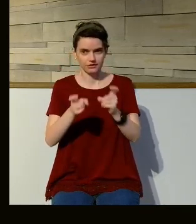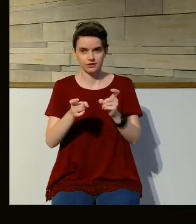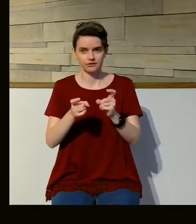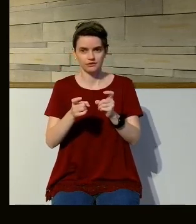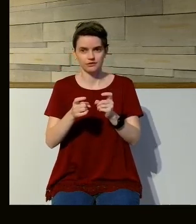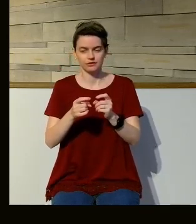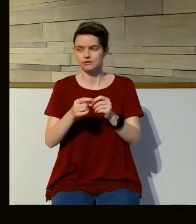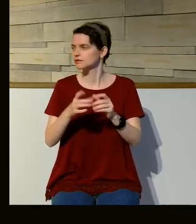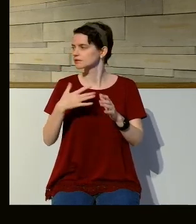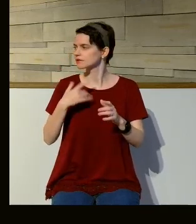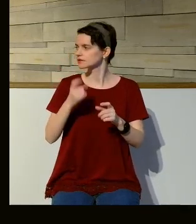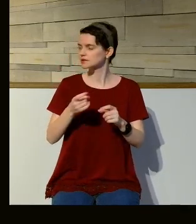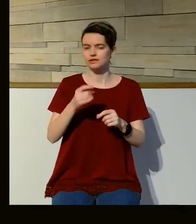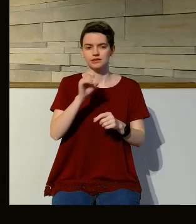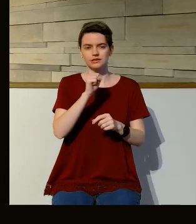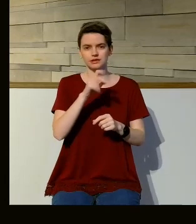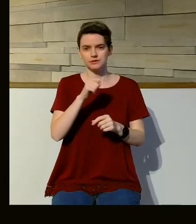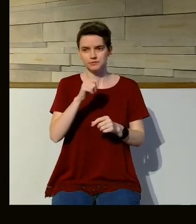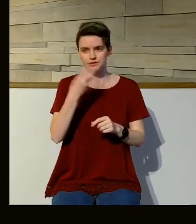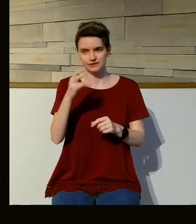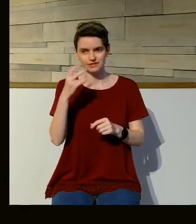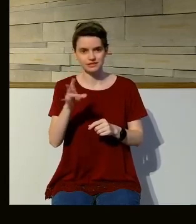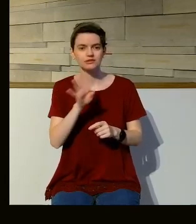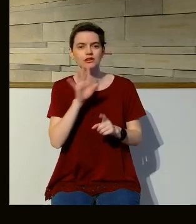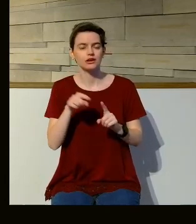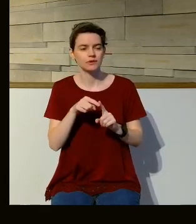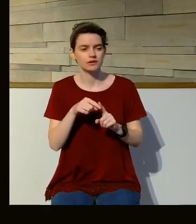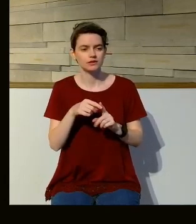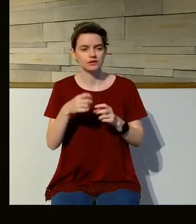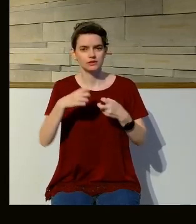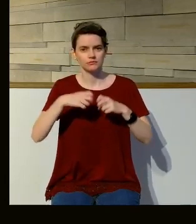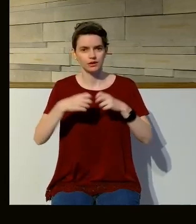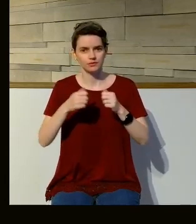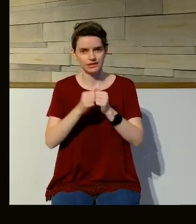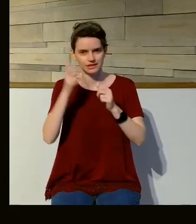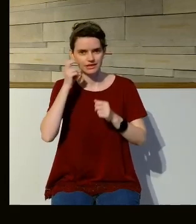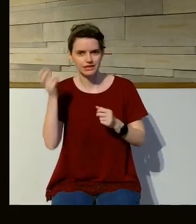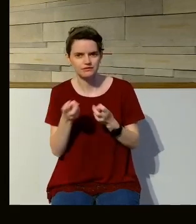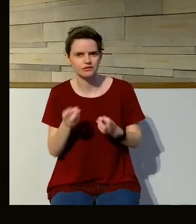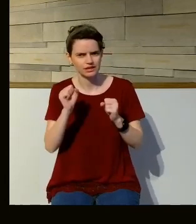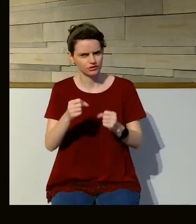for free, a download card. September 17th, we're going to be talking about the problem of evil. Can you trust scripture?